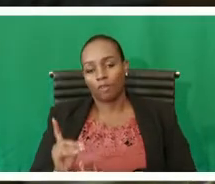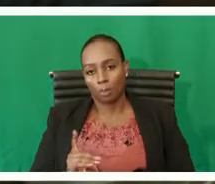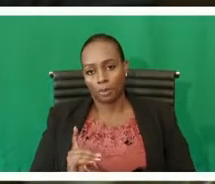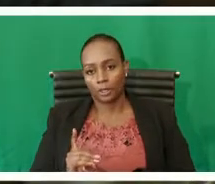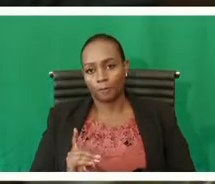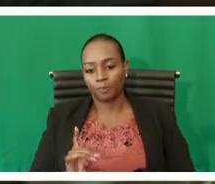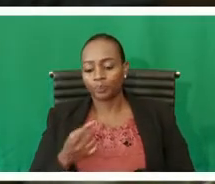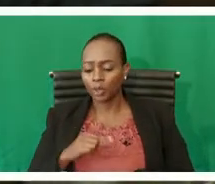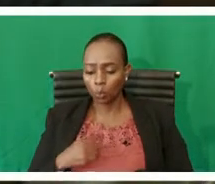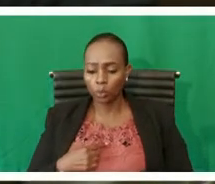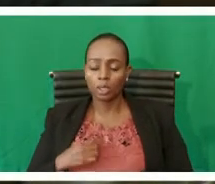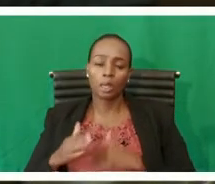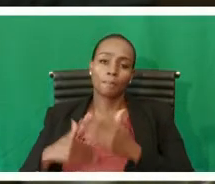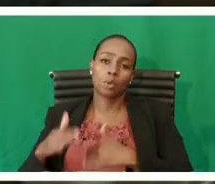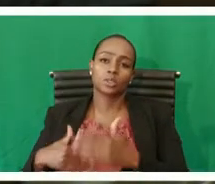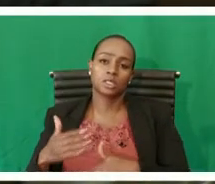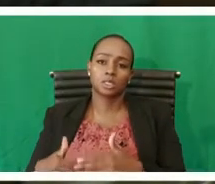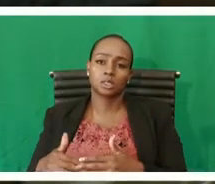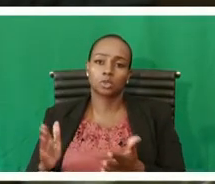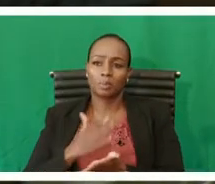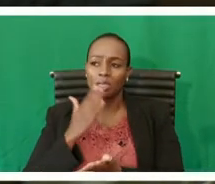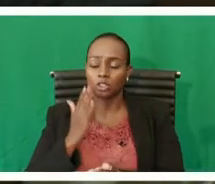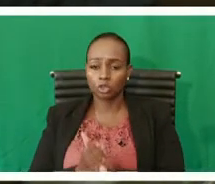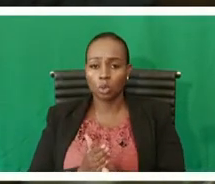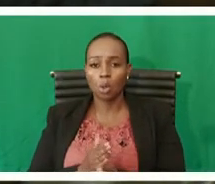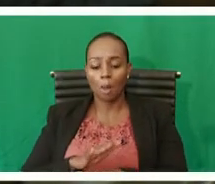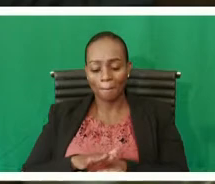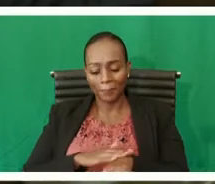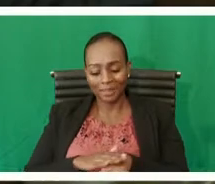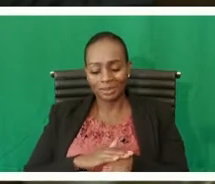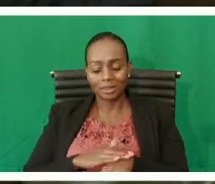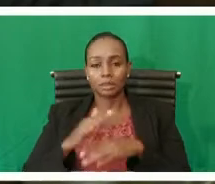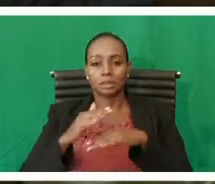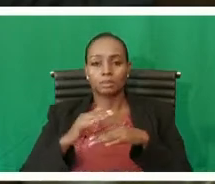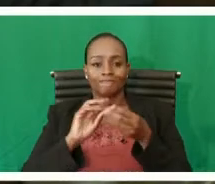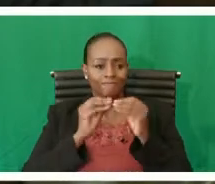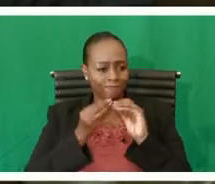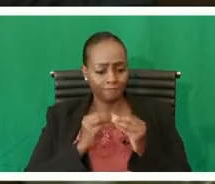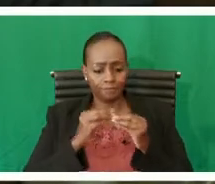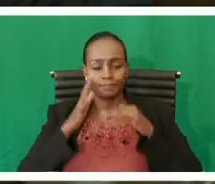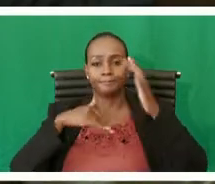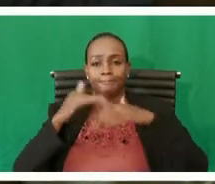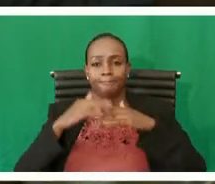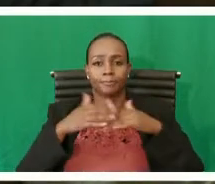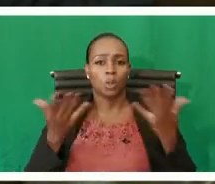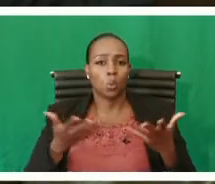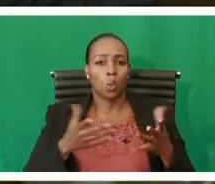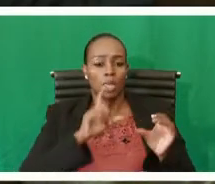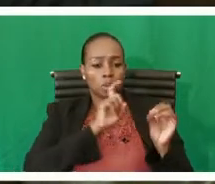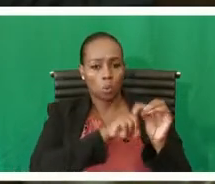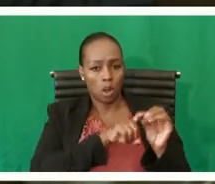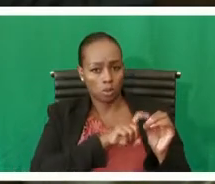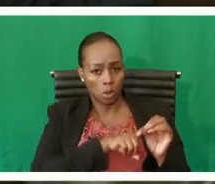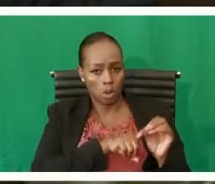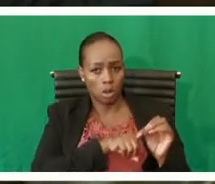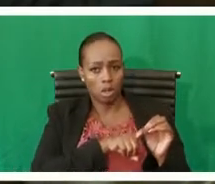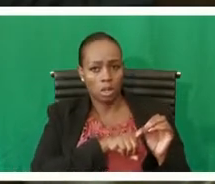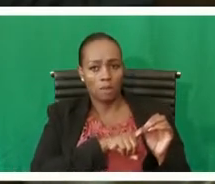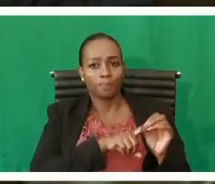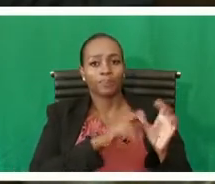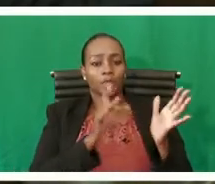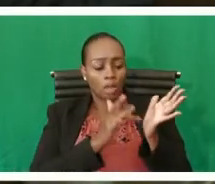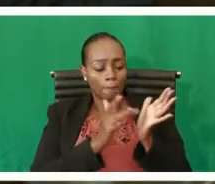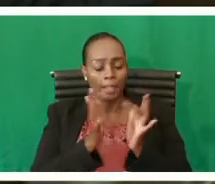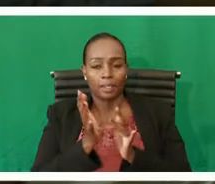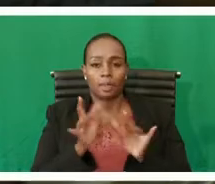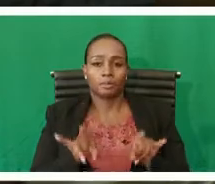in the process of providing the necessary basic infrastructure in the Dihlabeng, Bakken Park Extension 6 and 7 in Bethlehem.